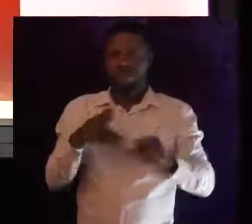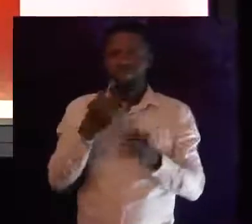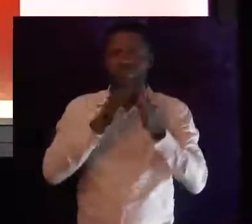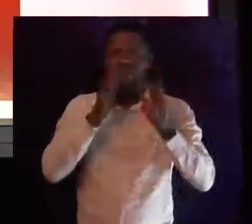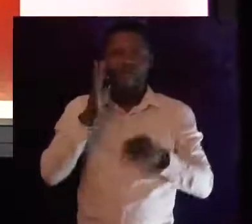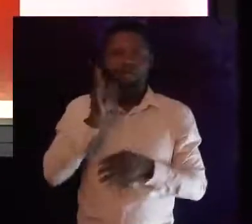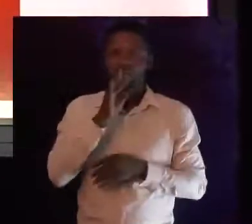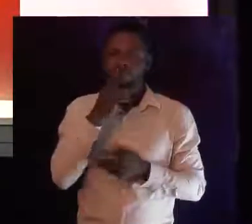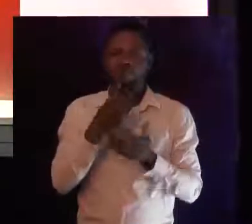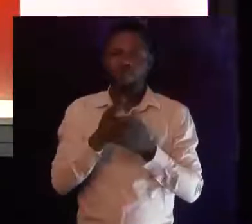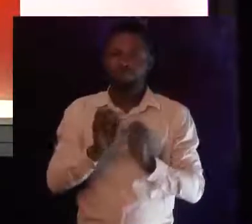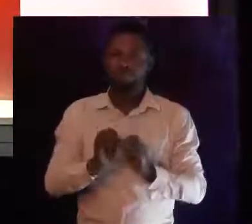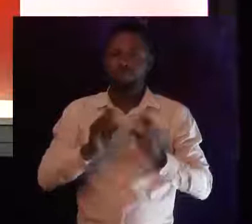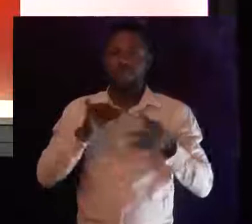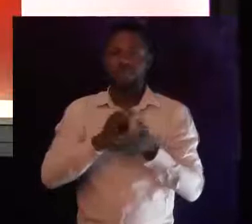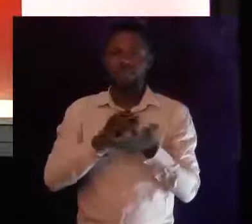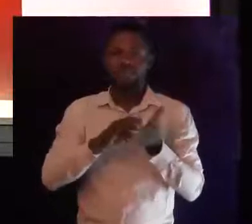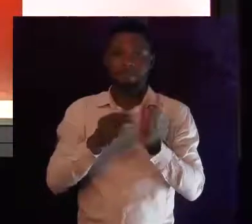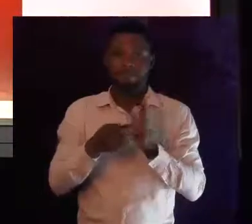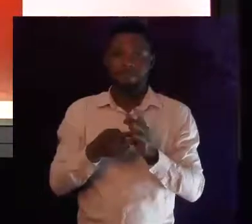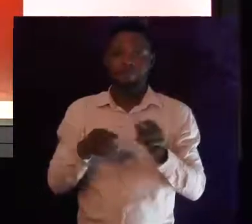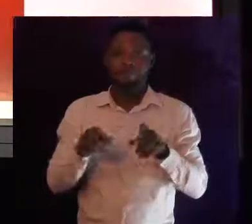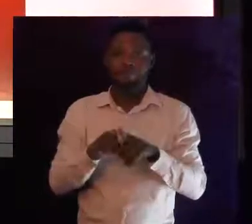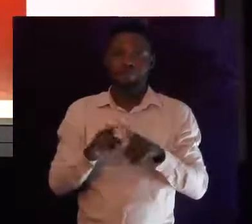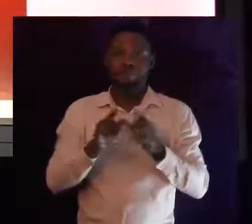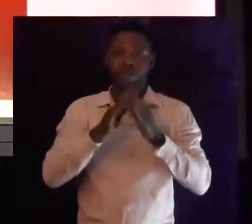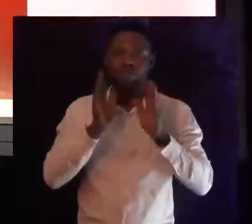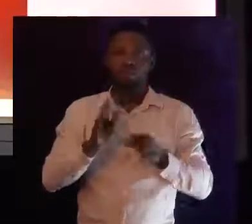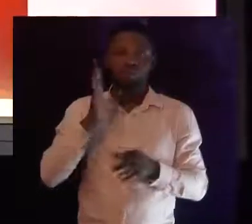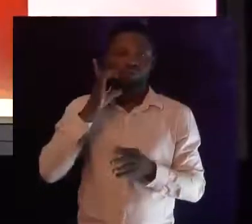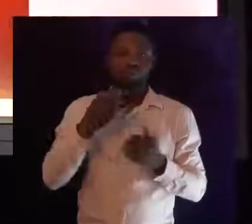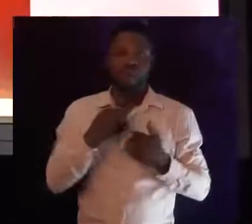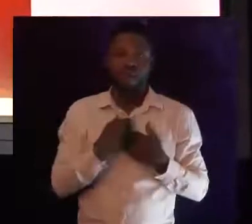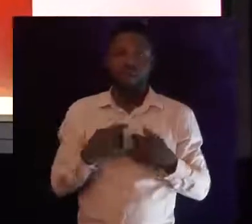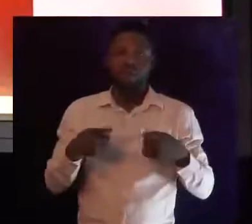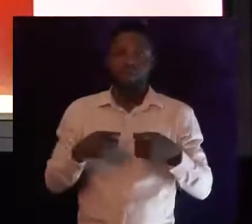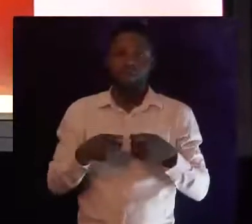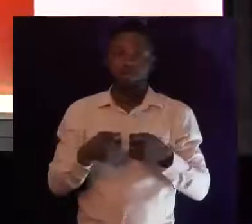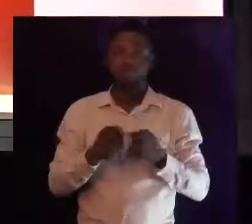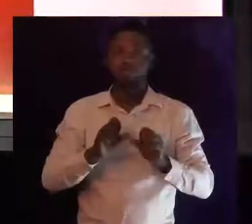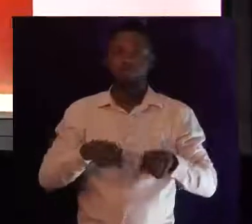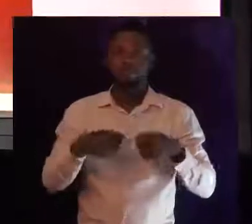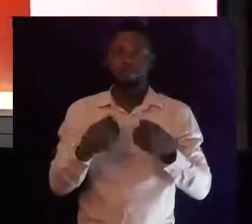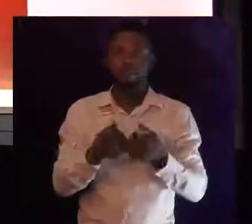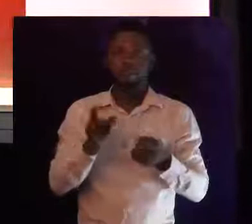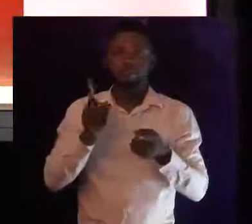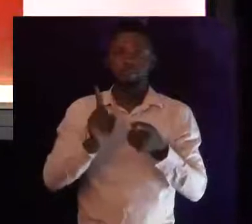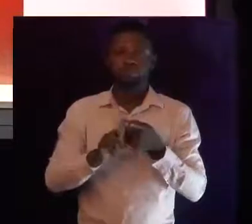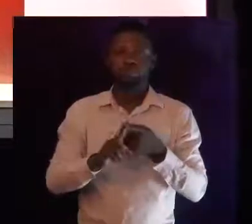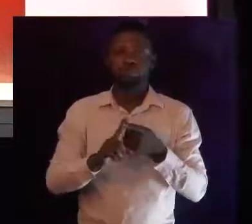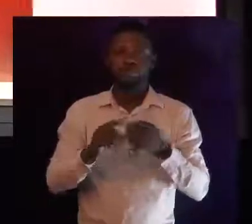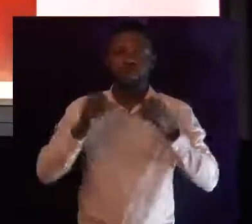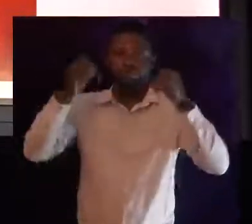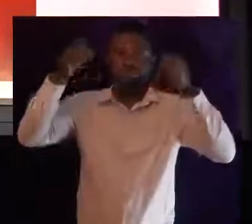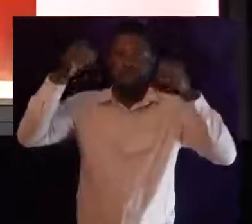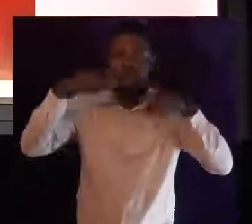house should be well lighted. That means such house should have electricity supply